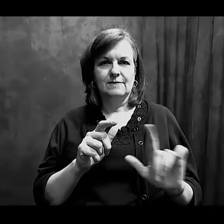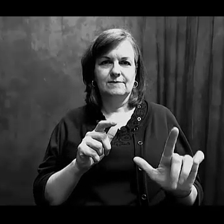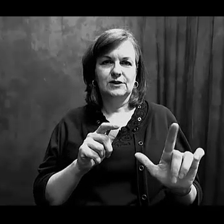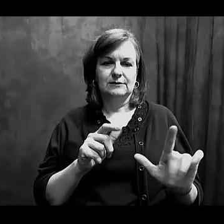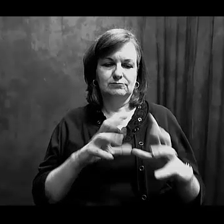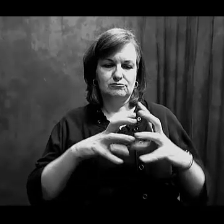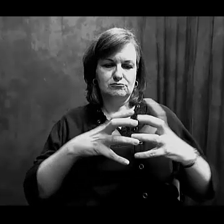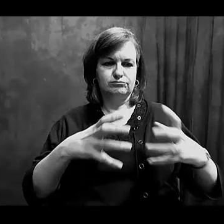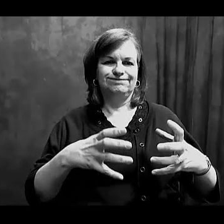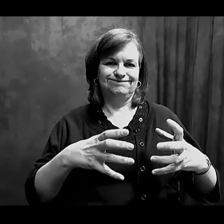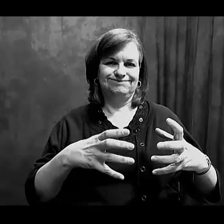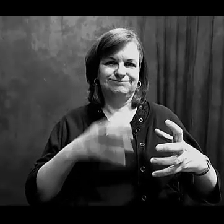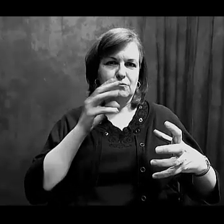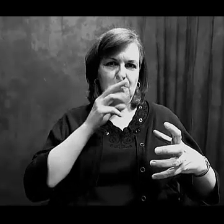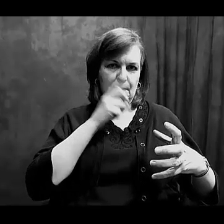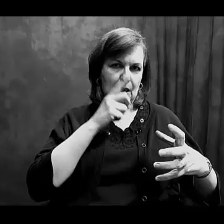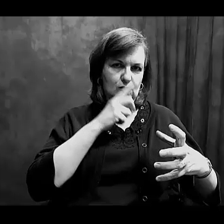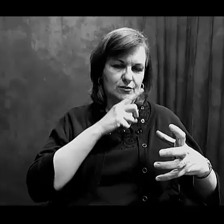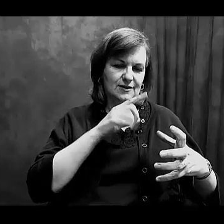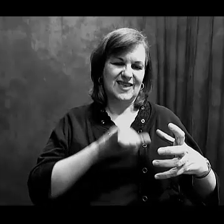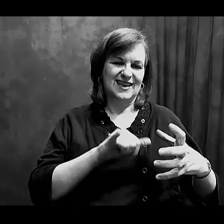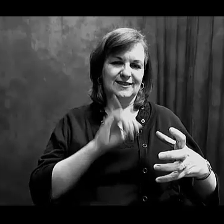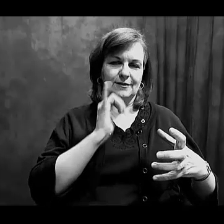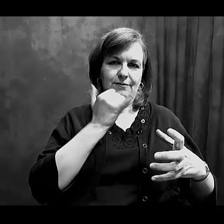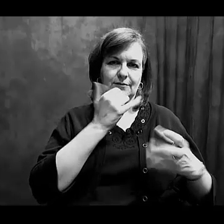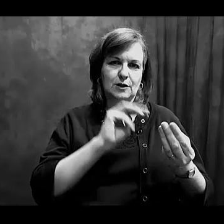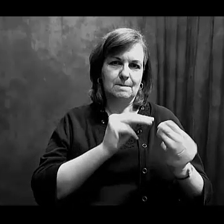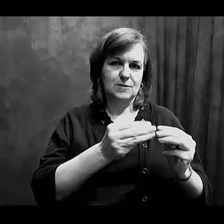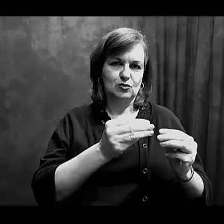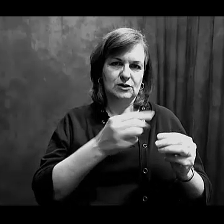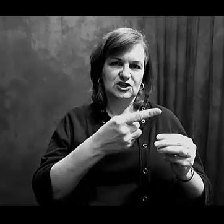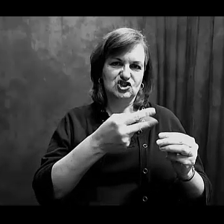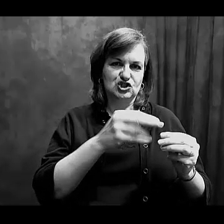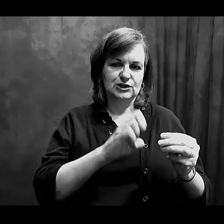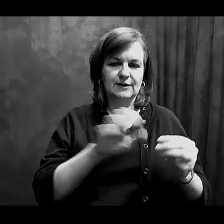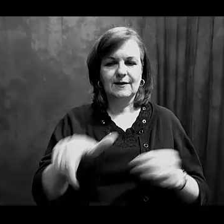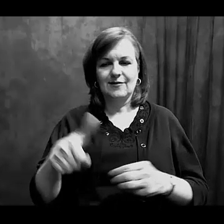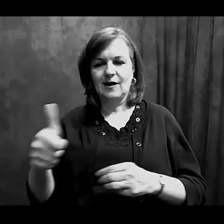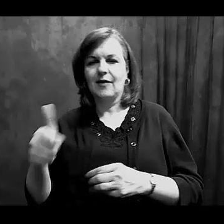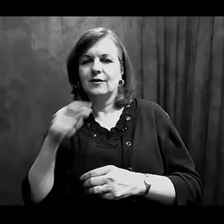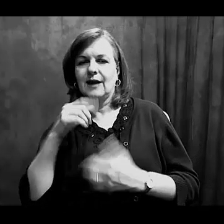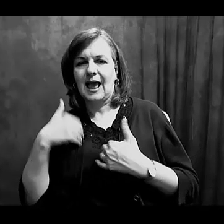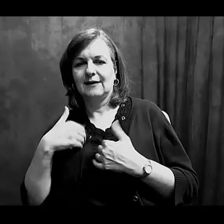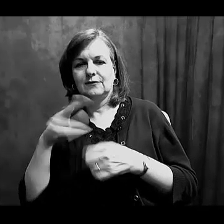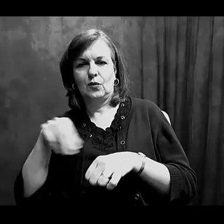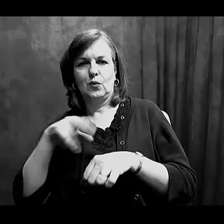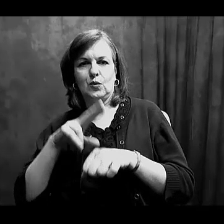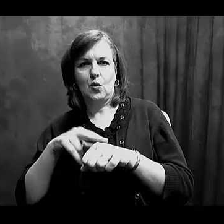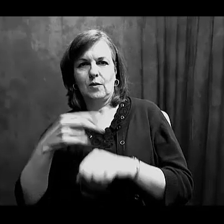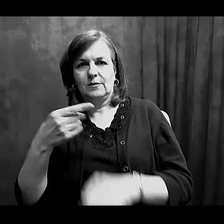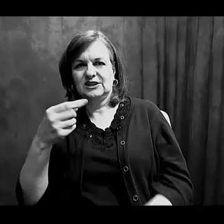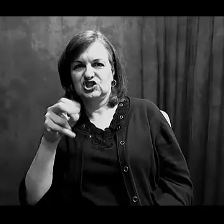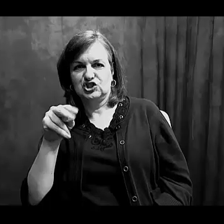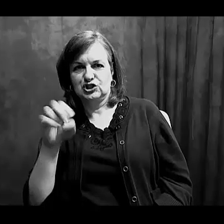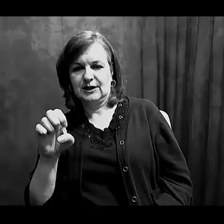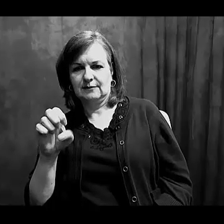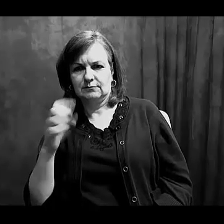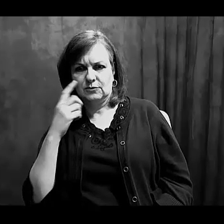So looking at how the mouse with the defect gene for leptin, so this is the